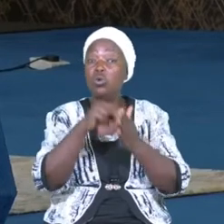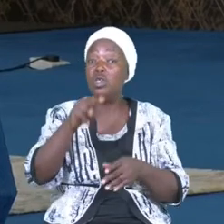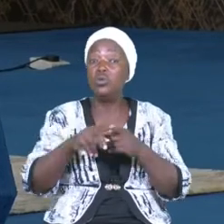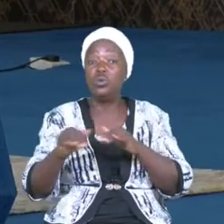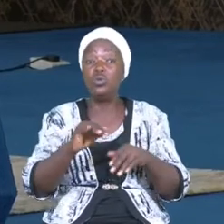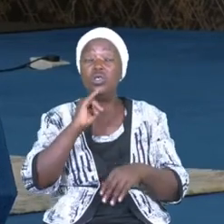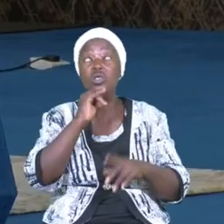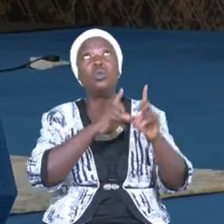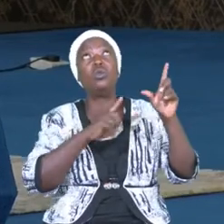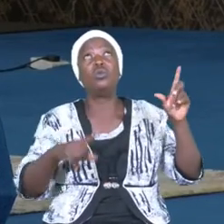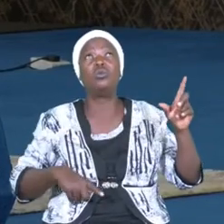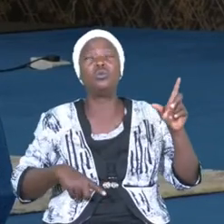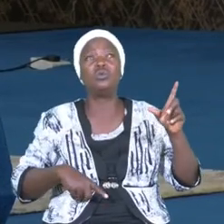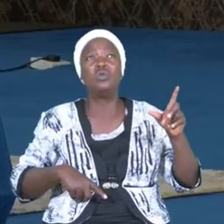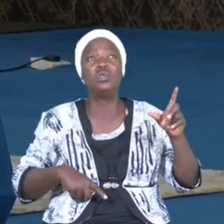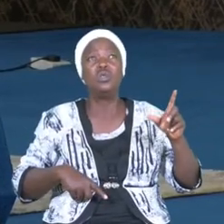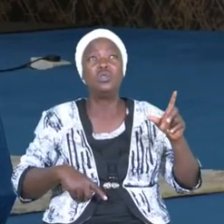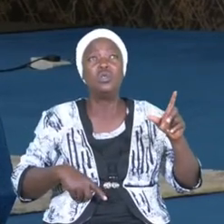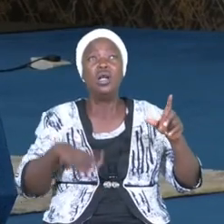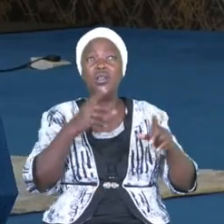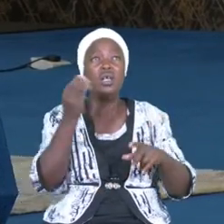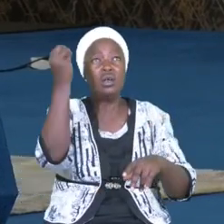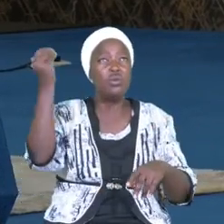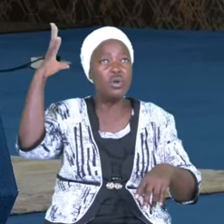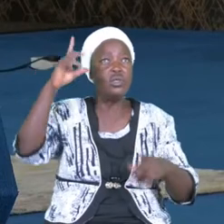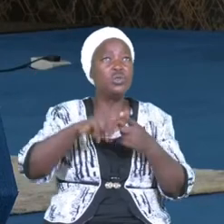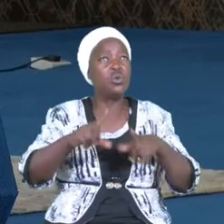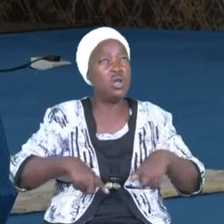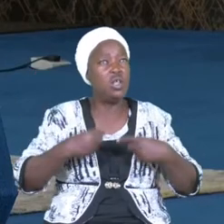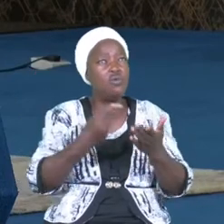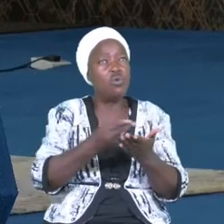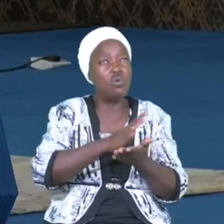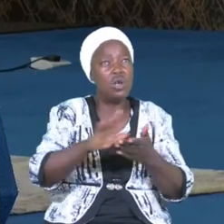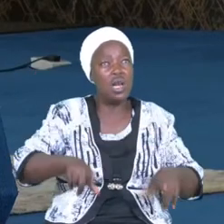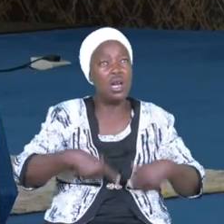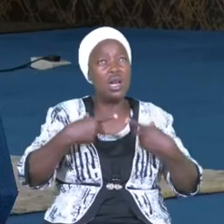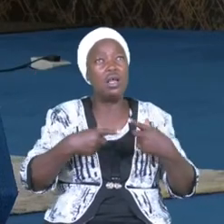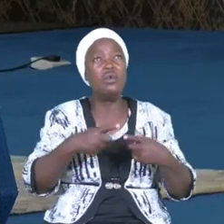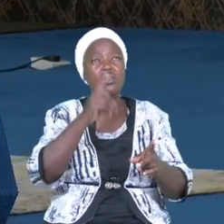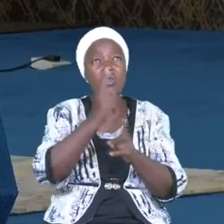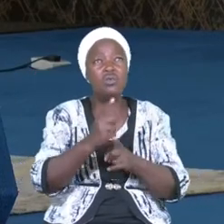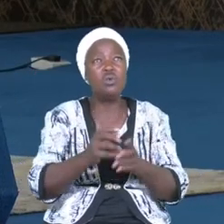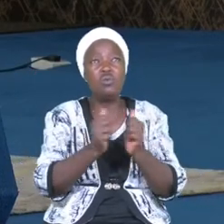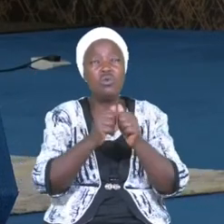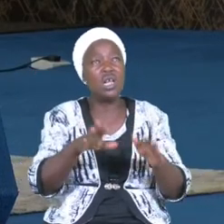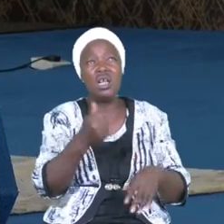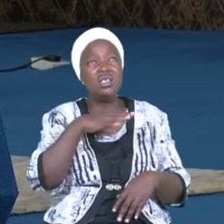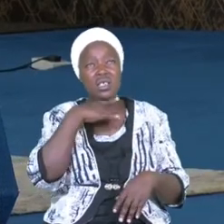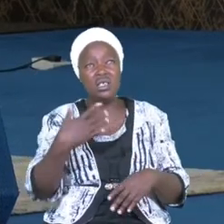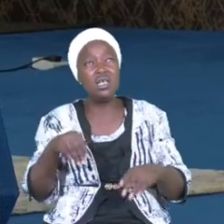Lord, the grace to live holily, justly, unblameably today. That's all you